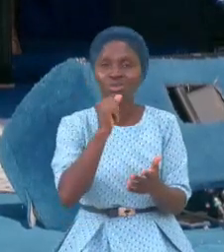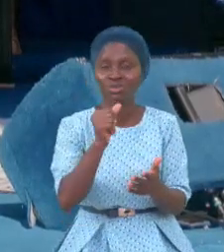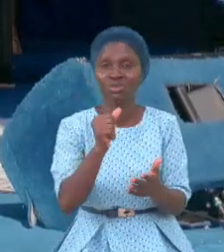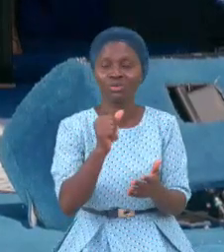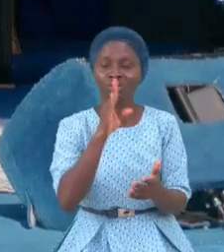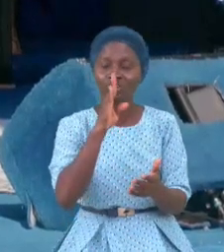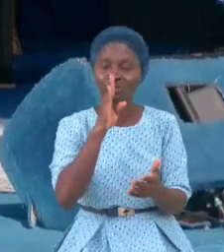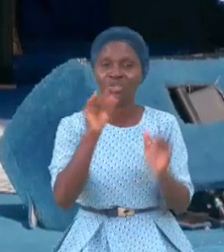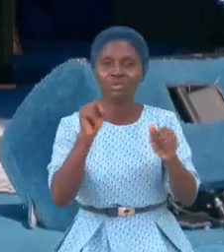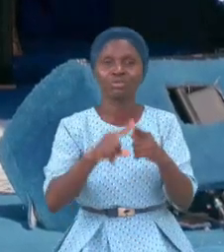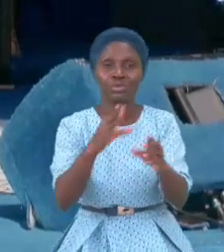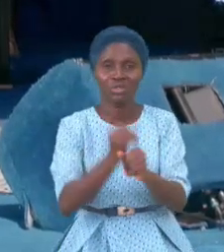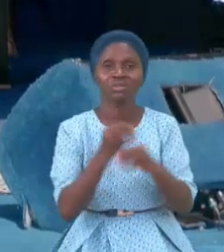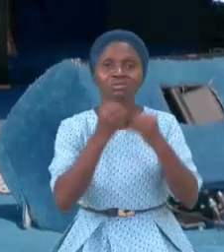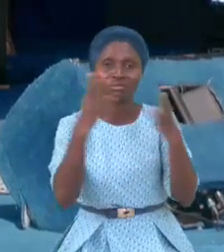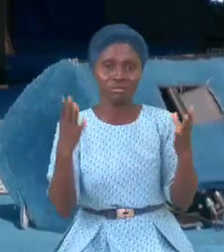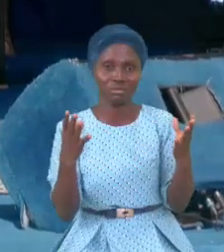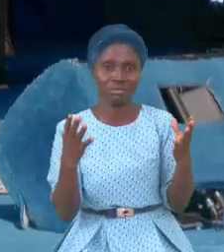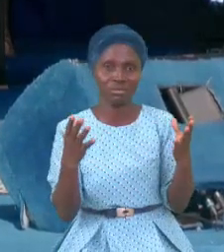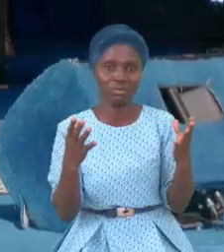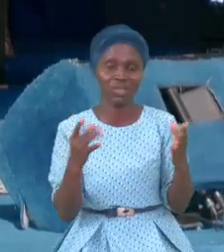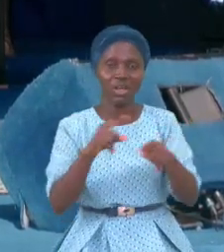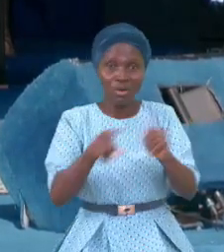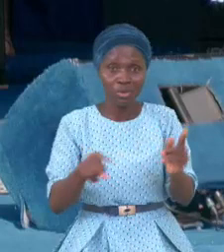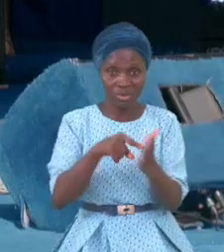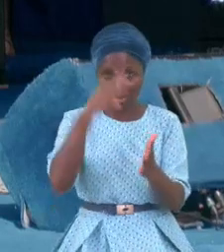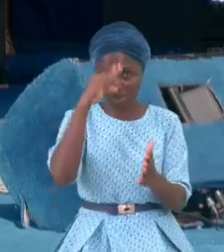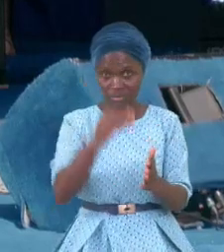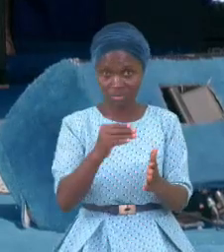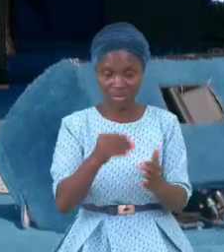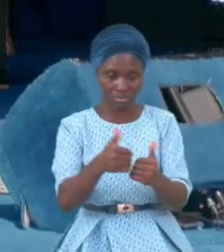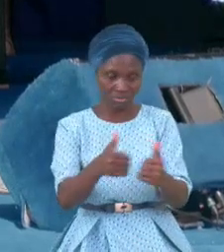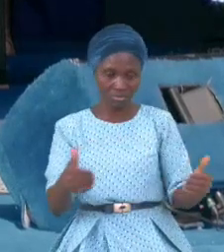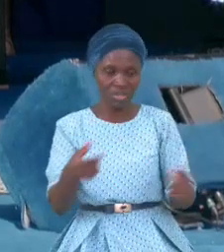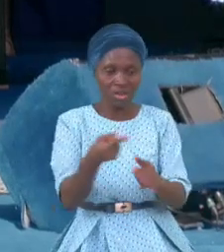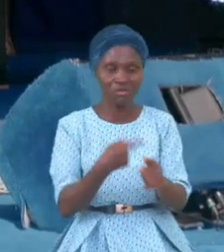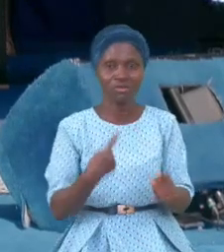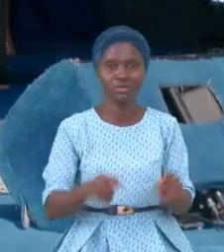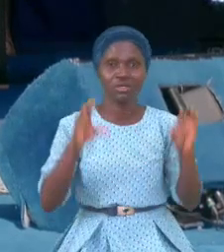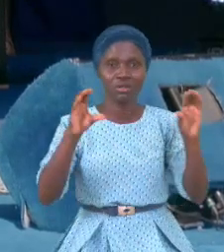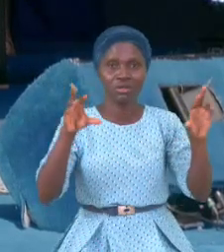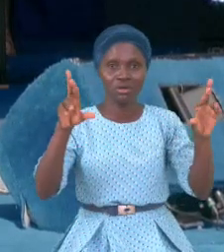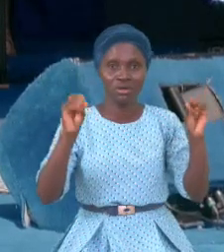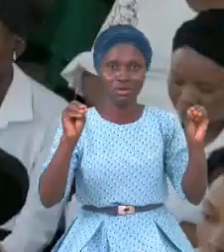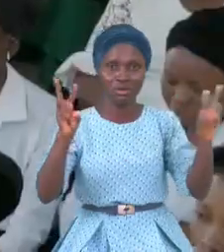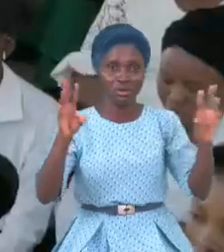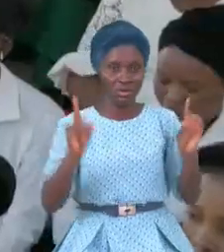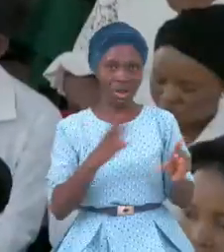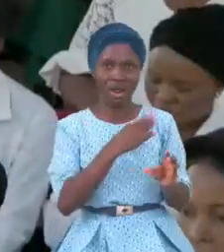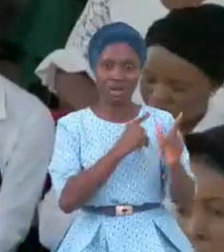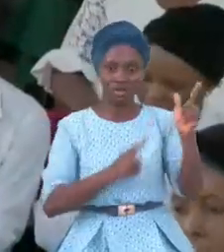this man, he was separate from the crowd, and the Lord empowered him. The Lord will empower